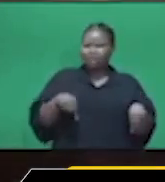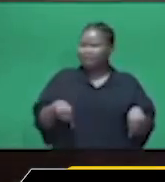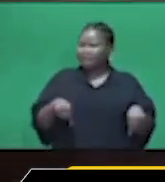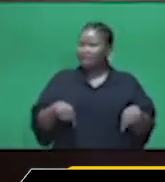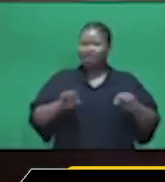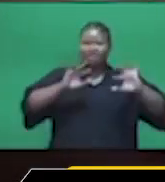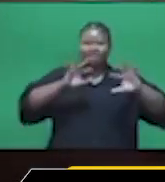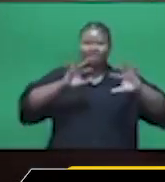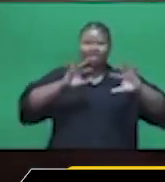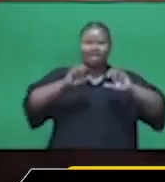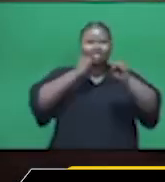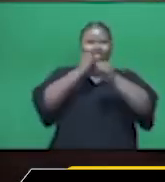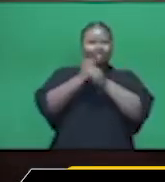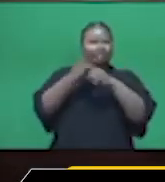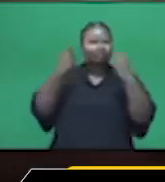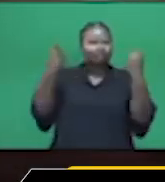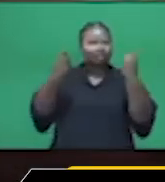years